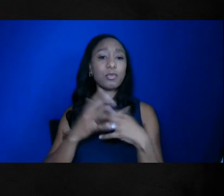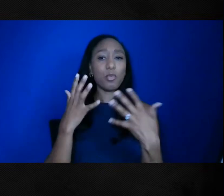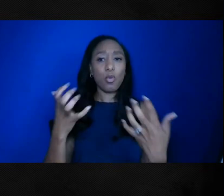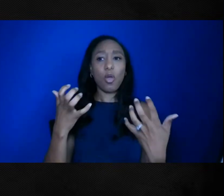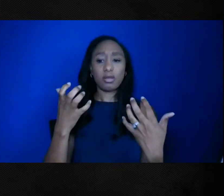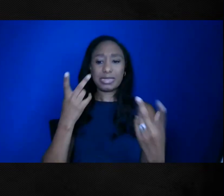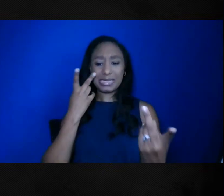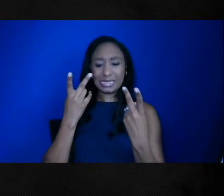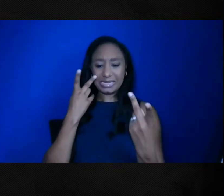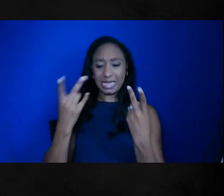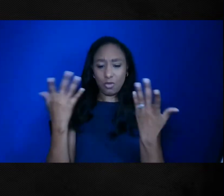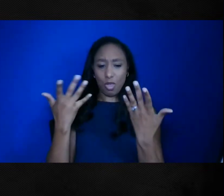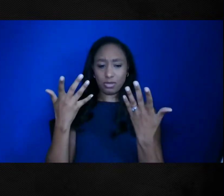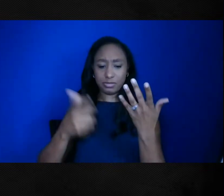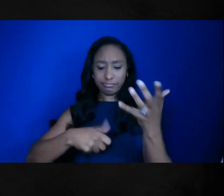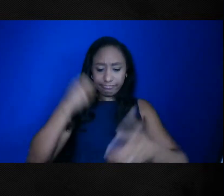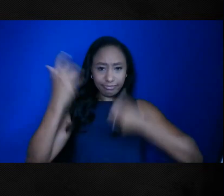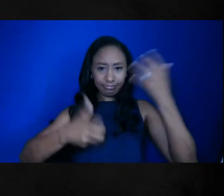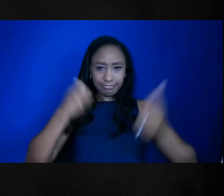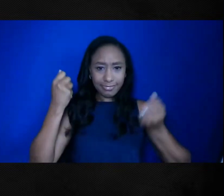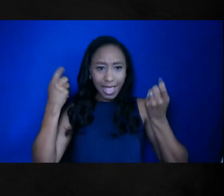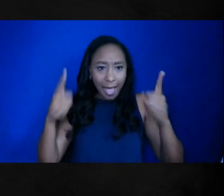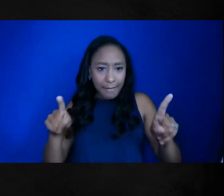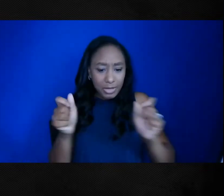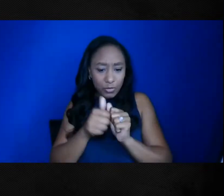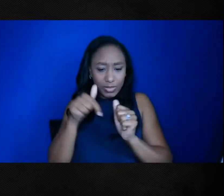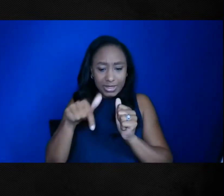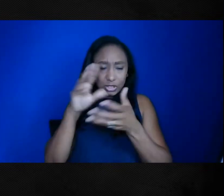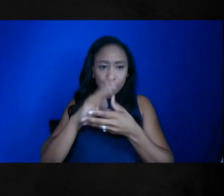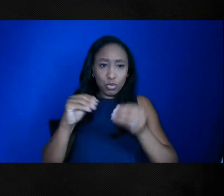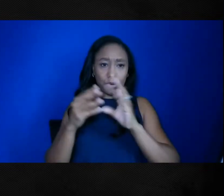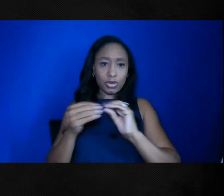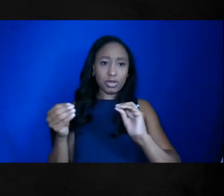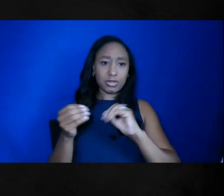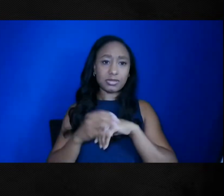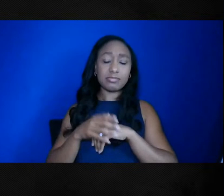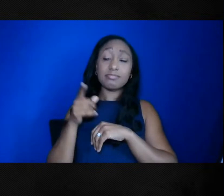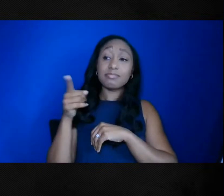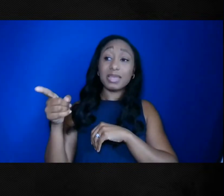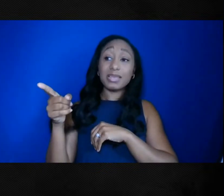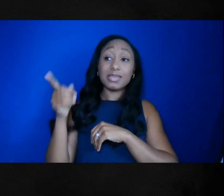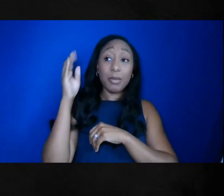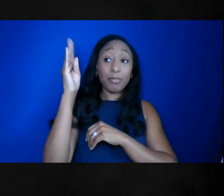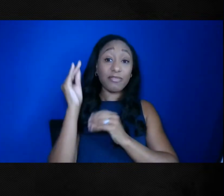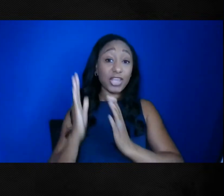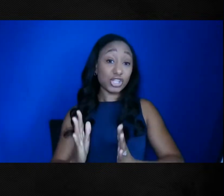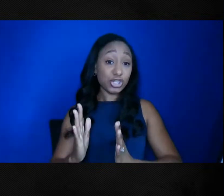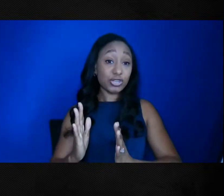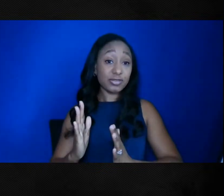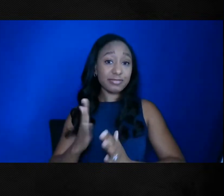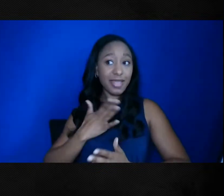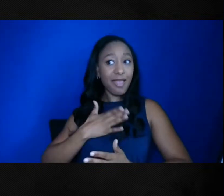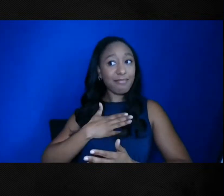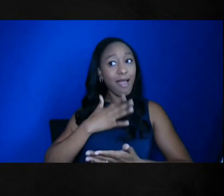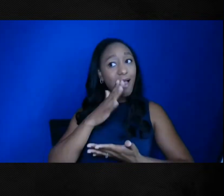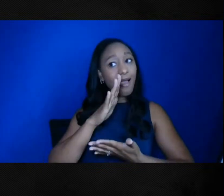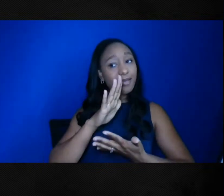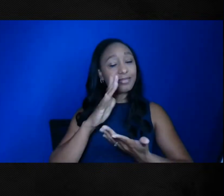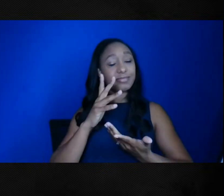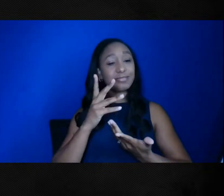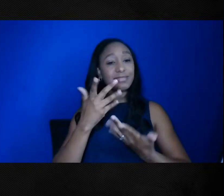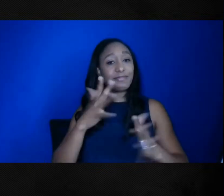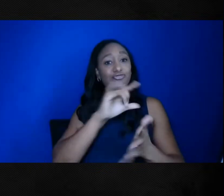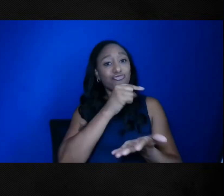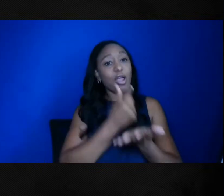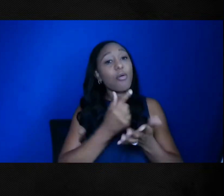stories. Now, Dr. Richard Bell is an award-winning history professor at my alma mater, the University of Maryland in